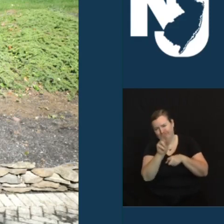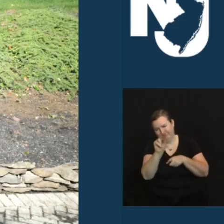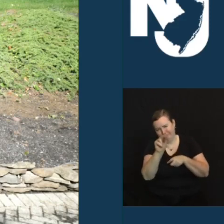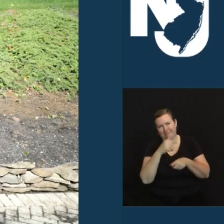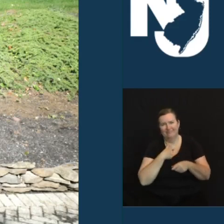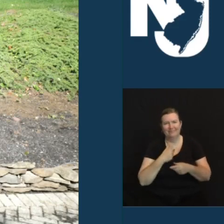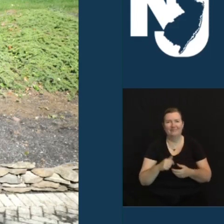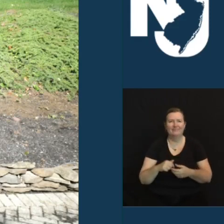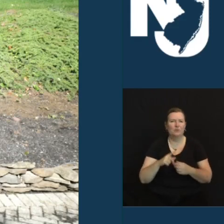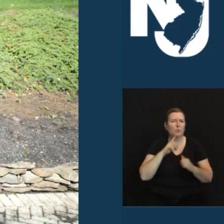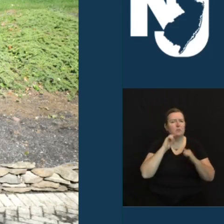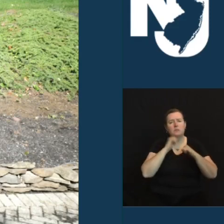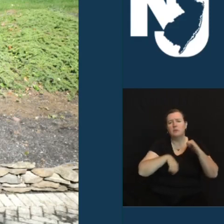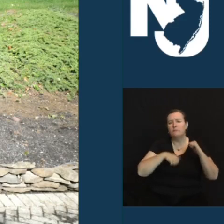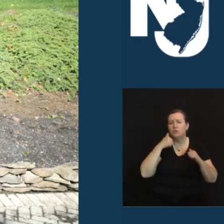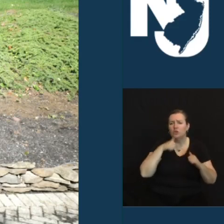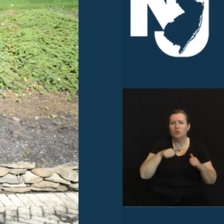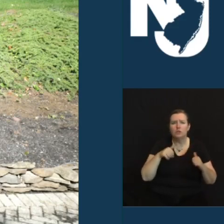family.